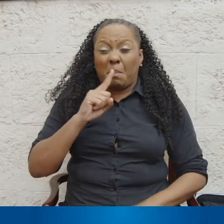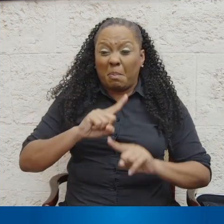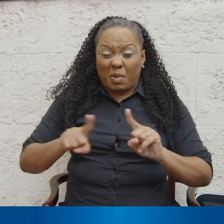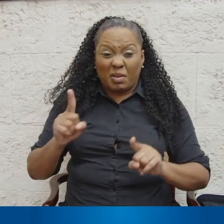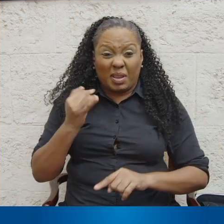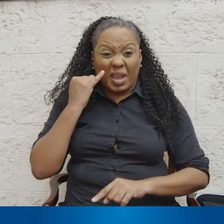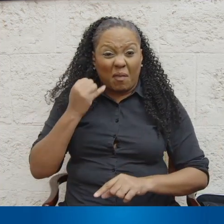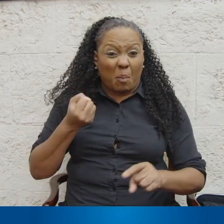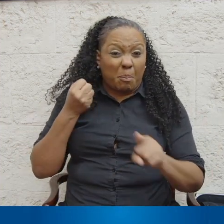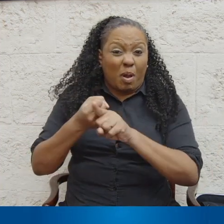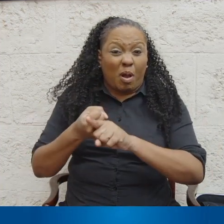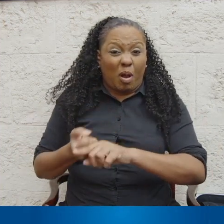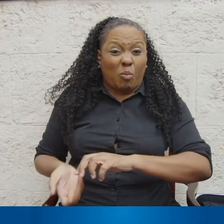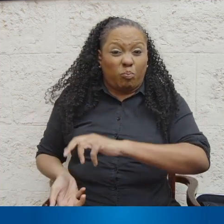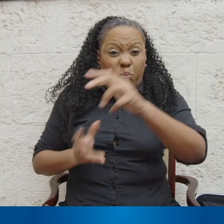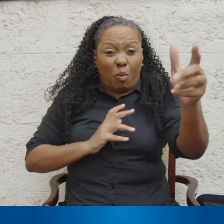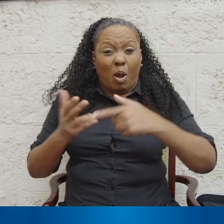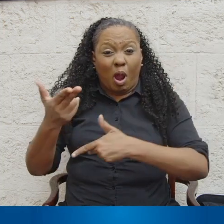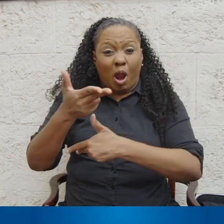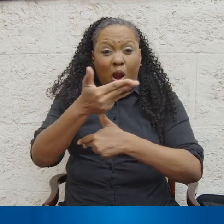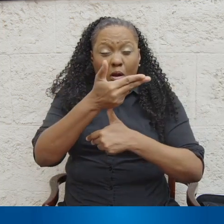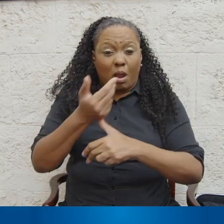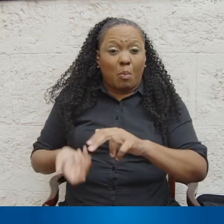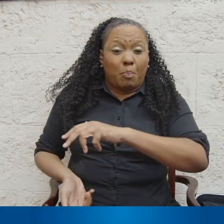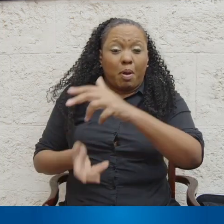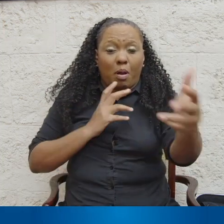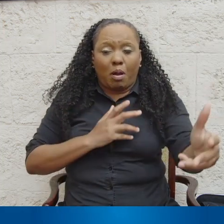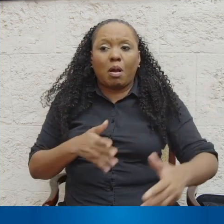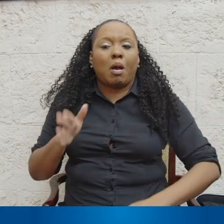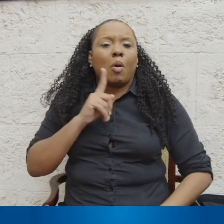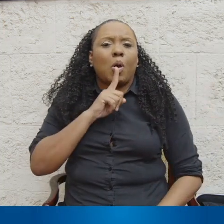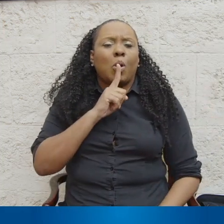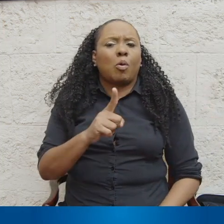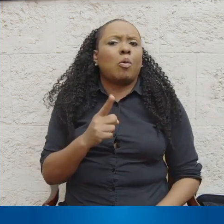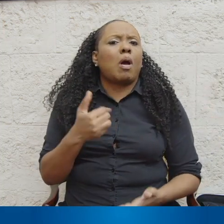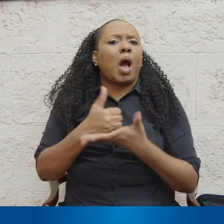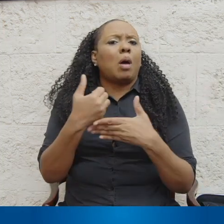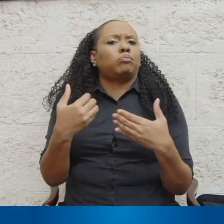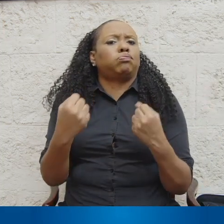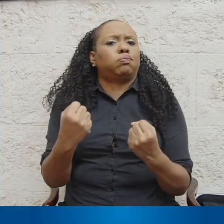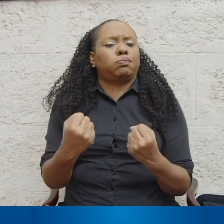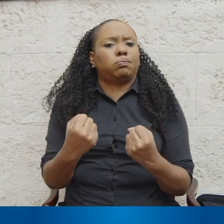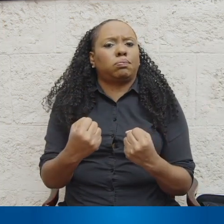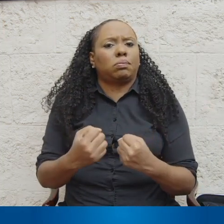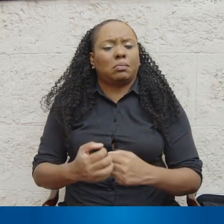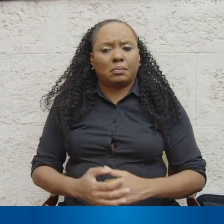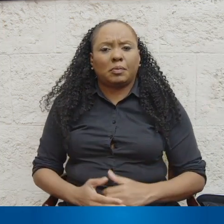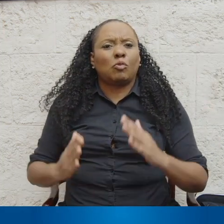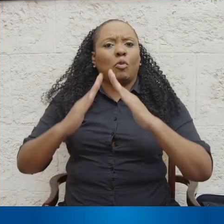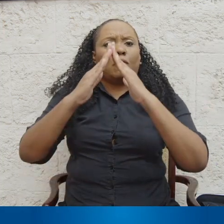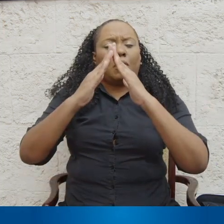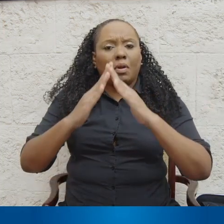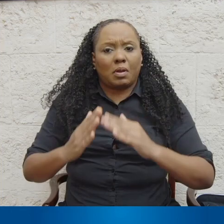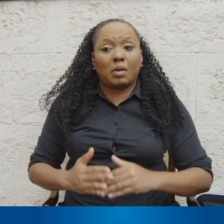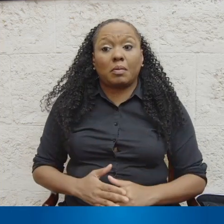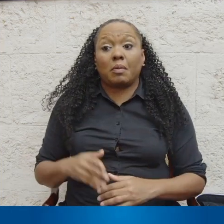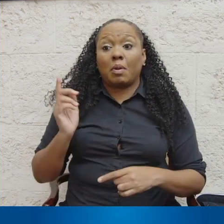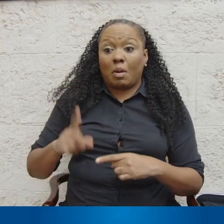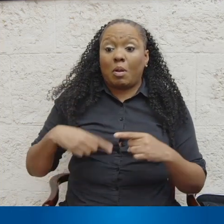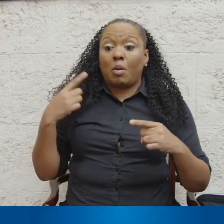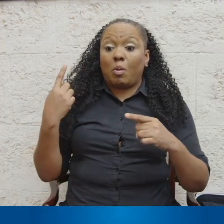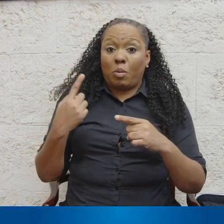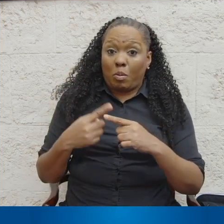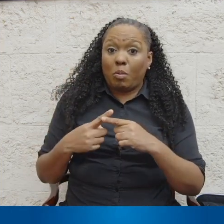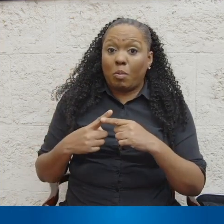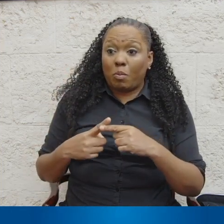an event, a hurricane event pass through our area. And what we intend to do is then these, once they're procured